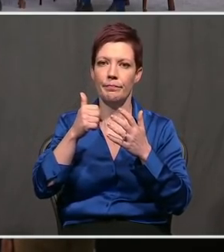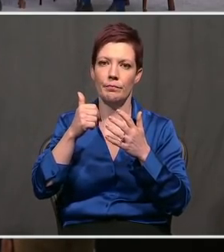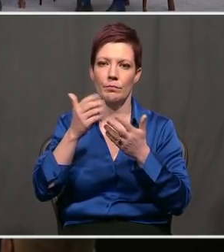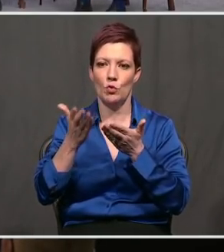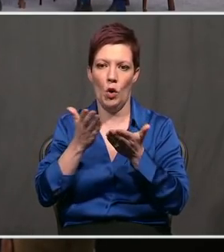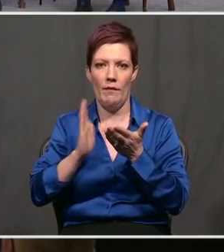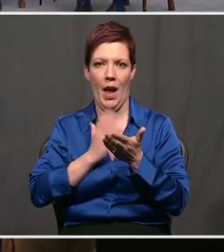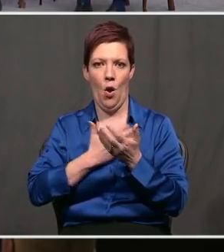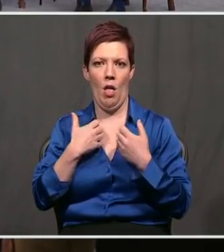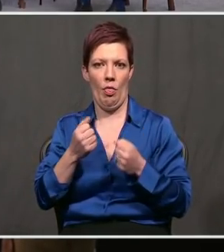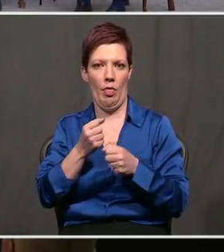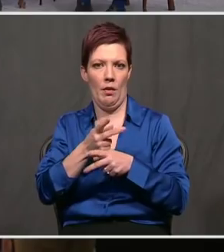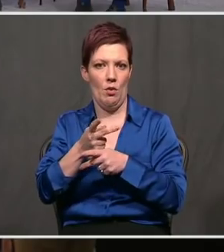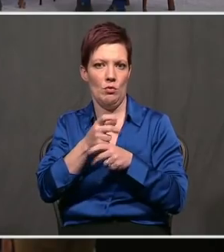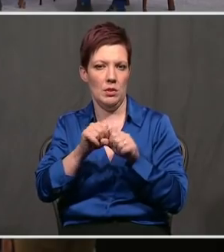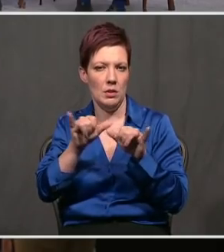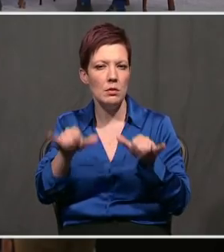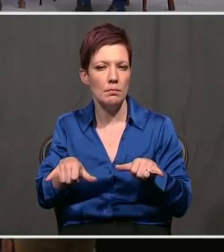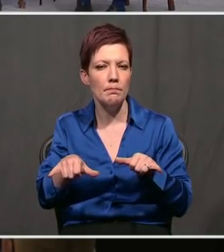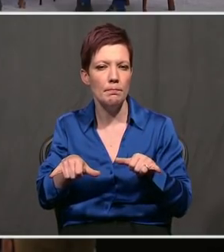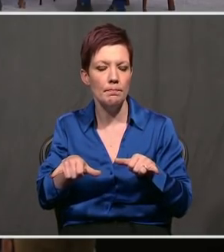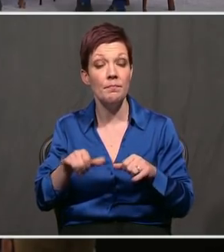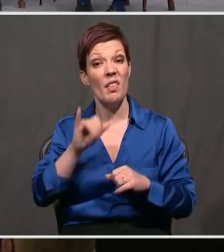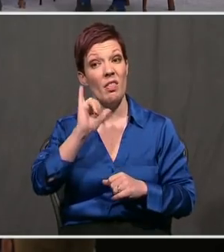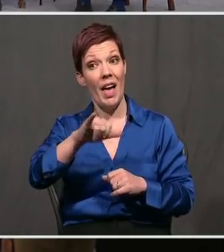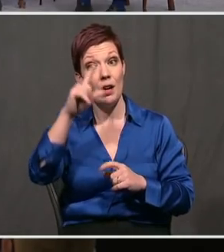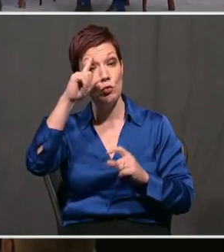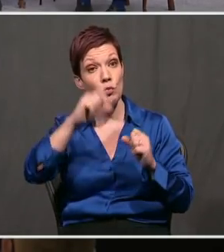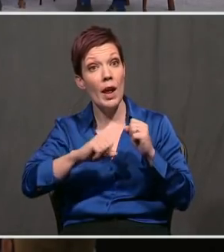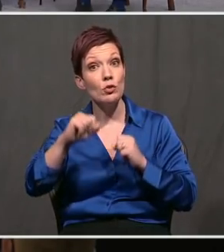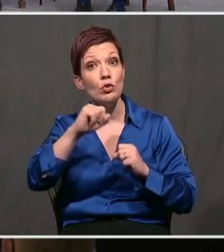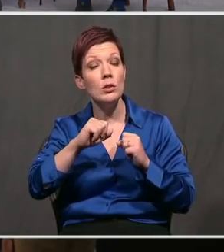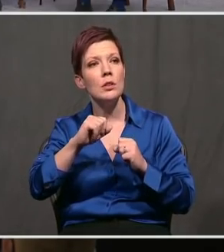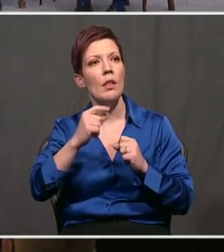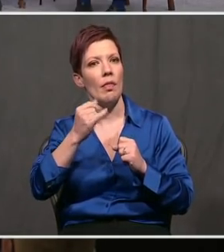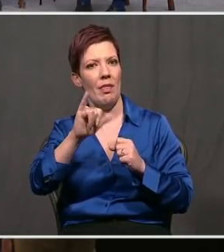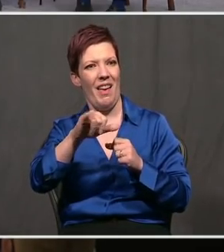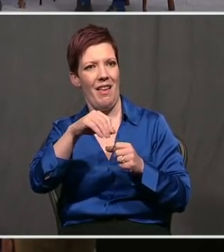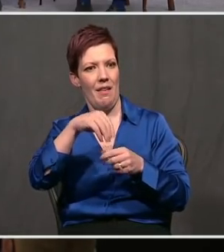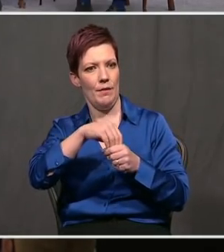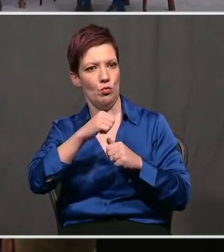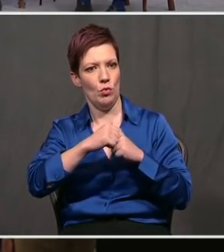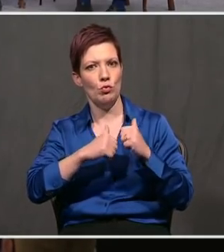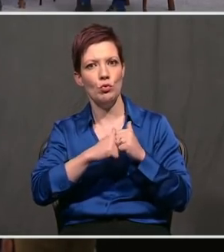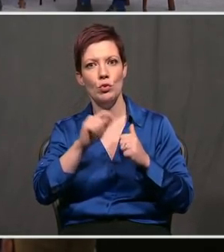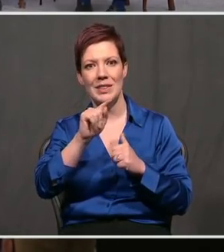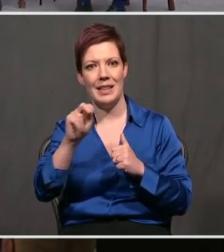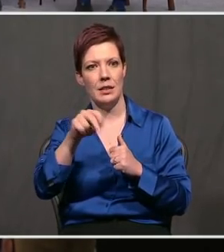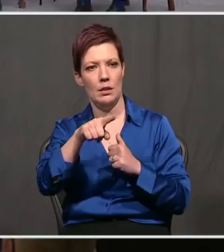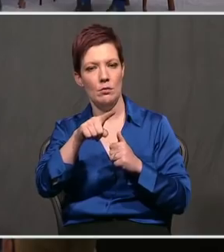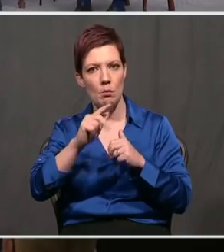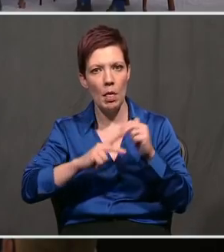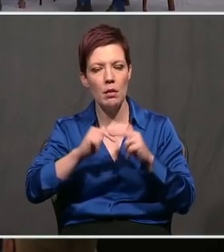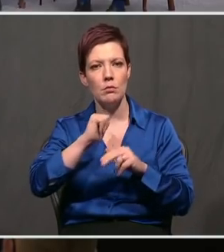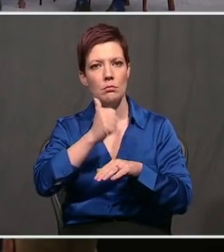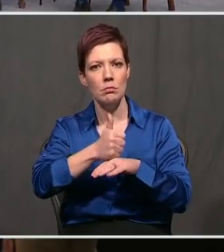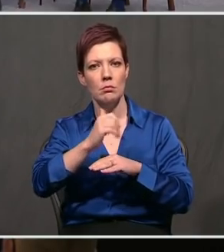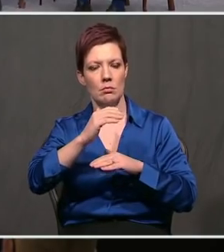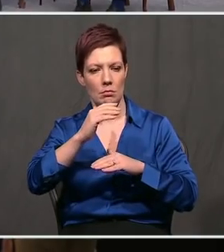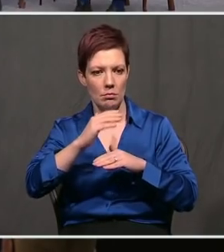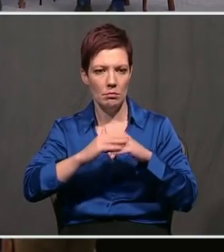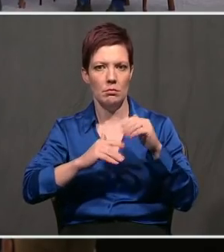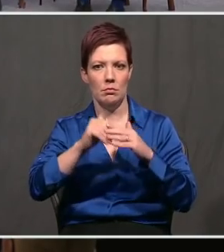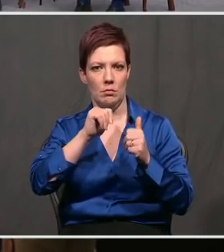through the infrastructure that Tennessee built in the very beginning to address this, with